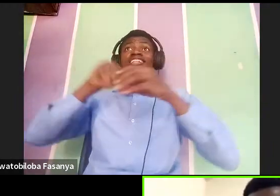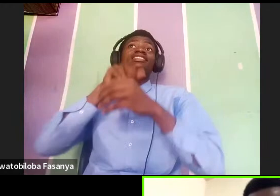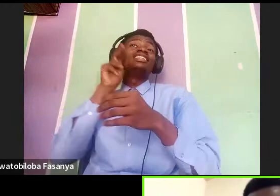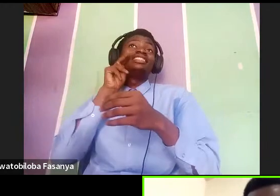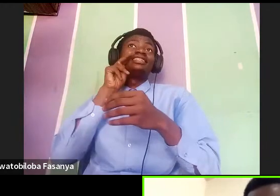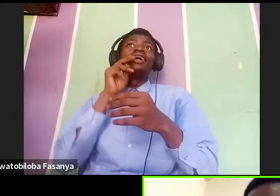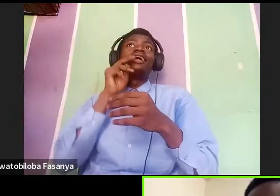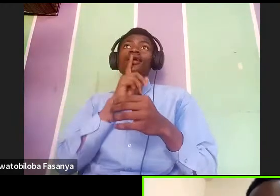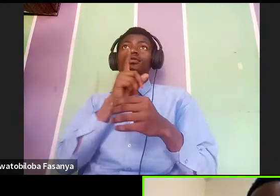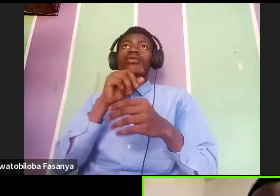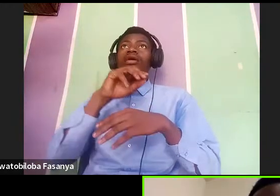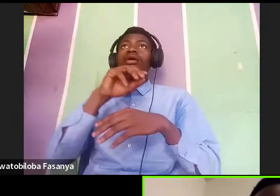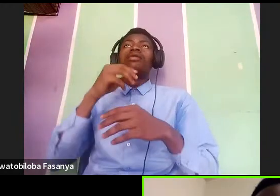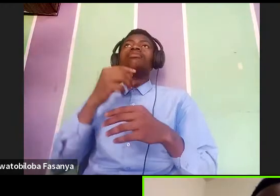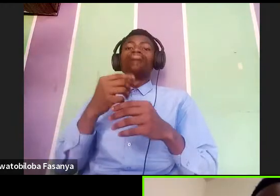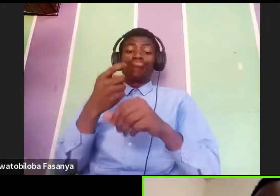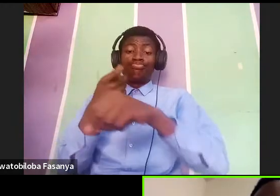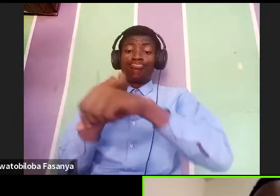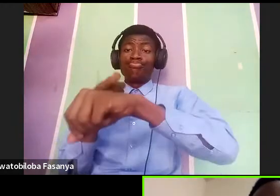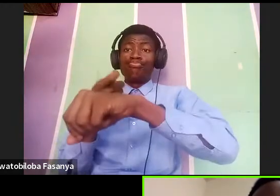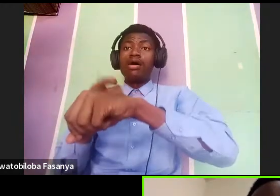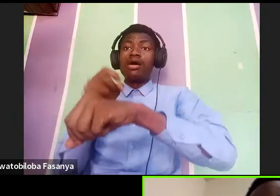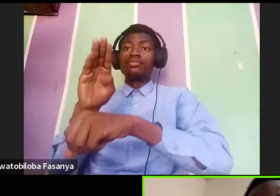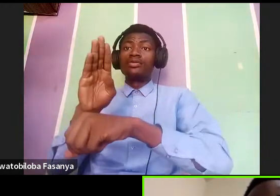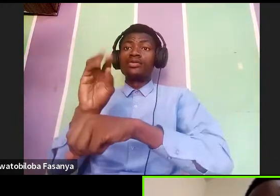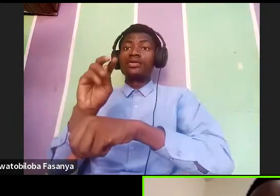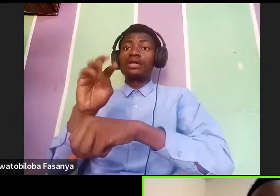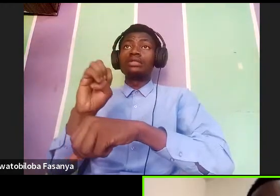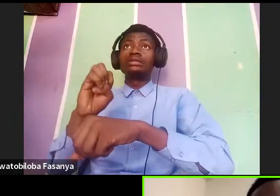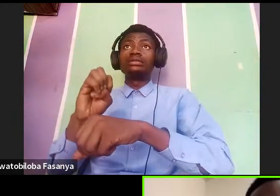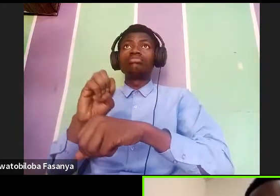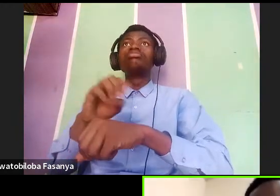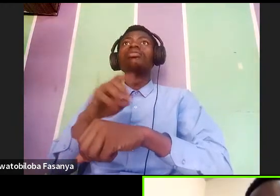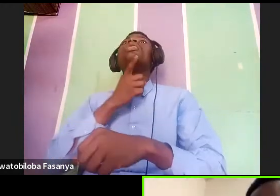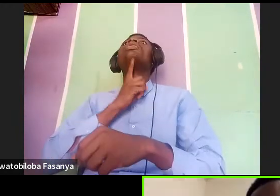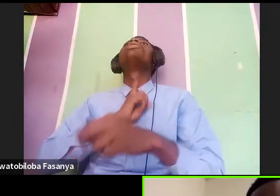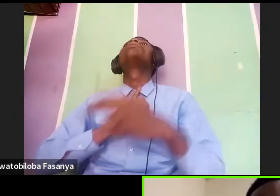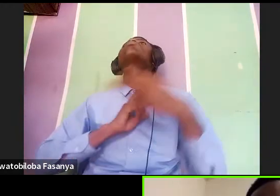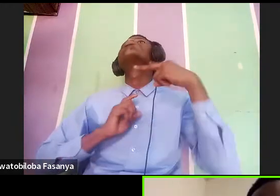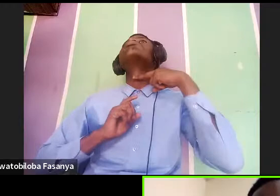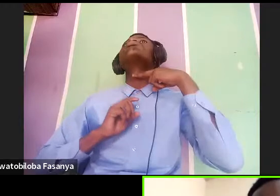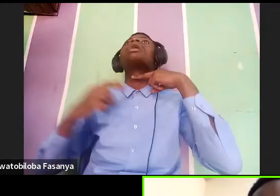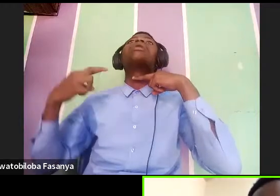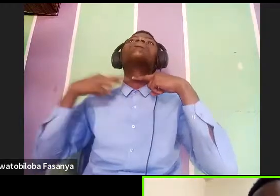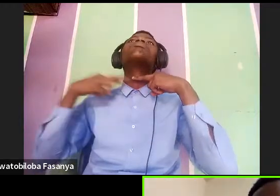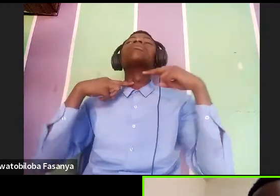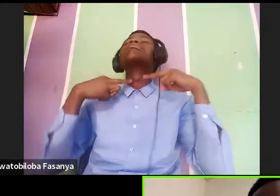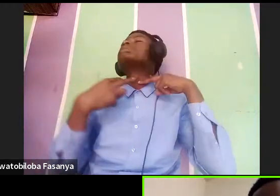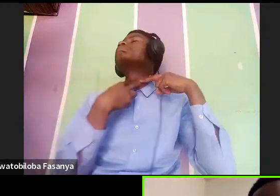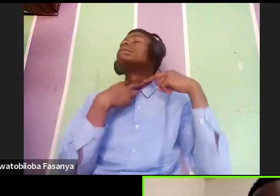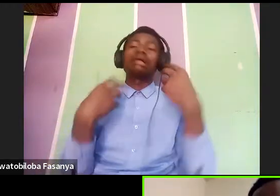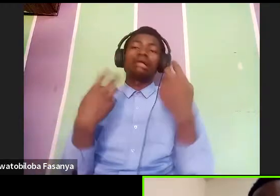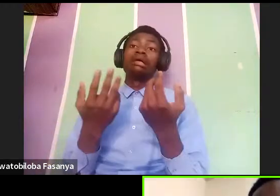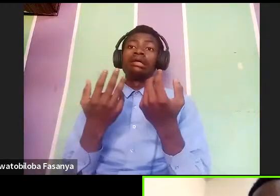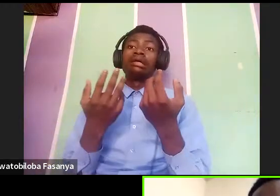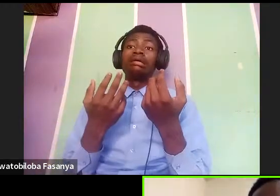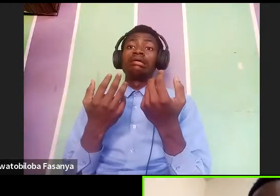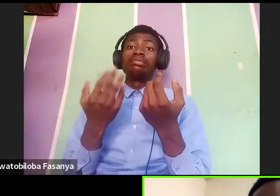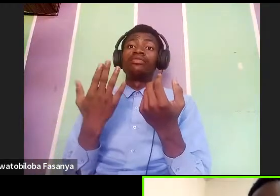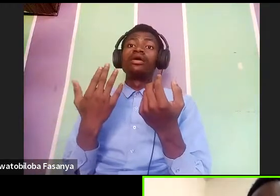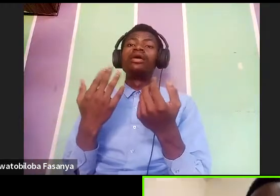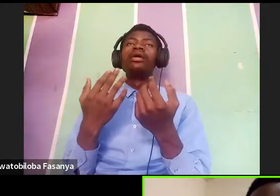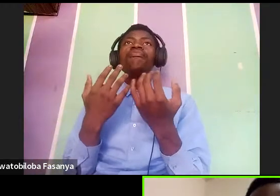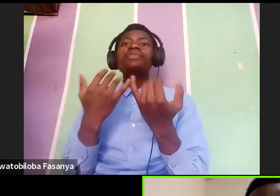throat before. So it's something where see what you can